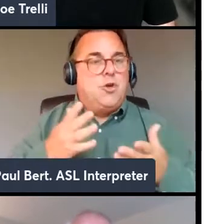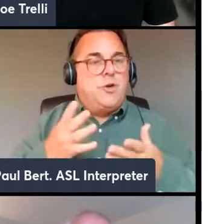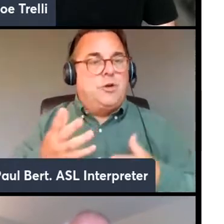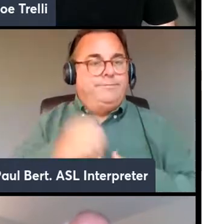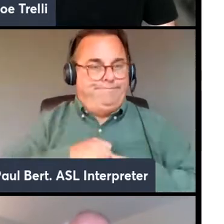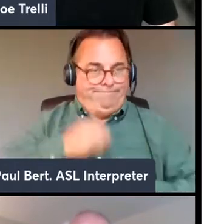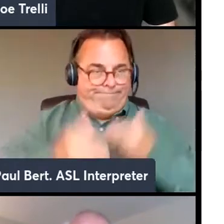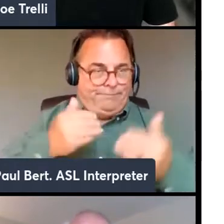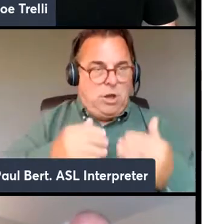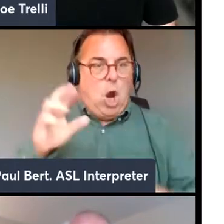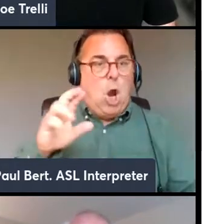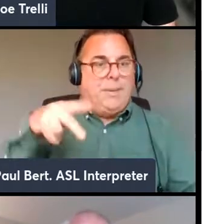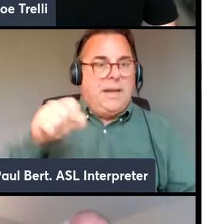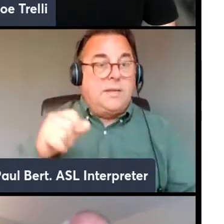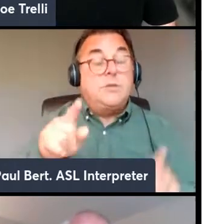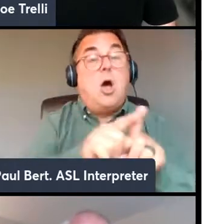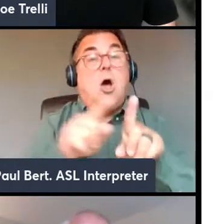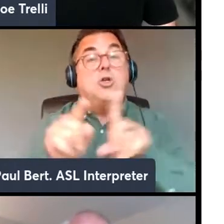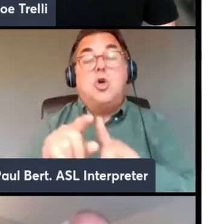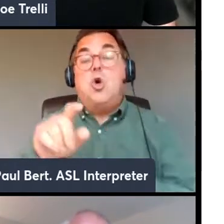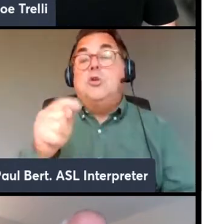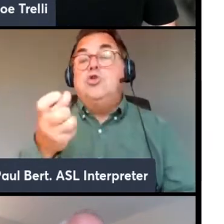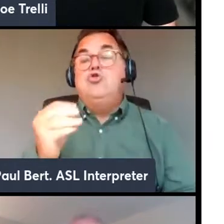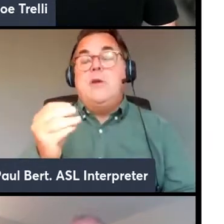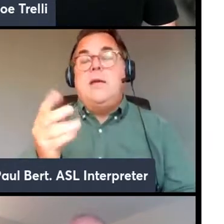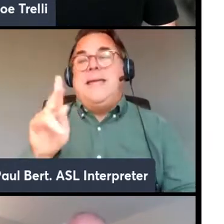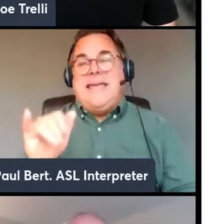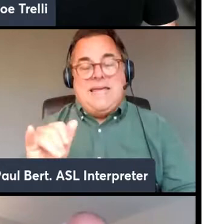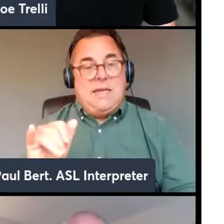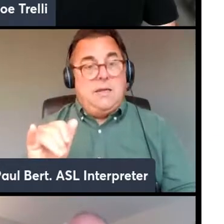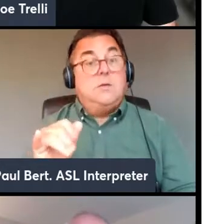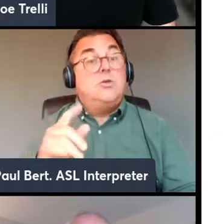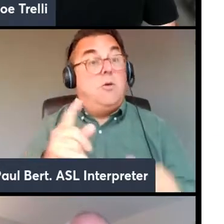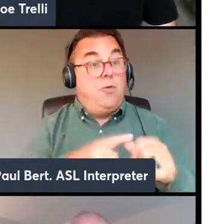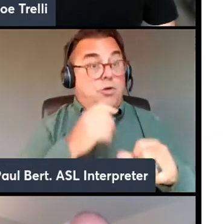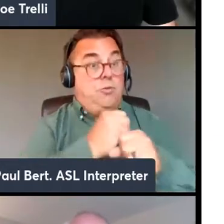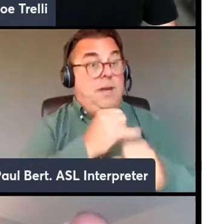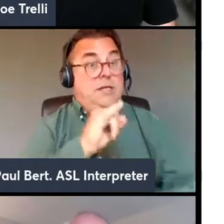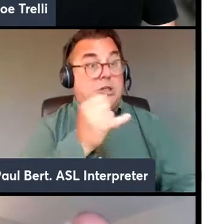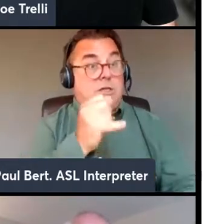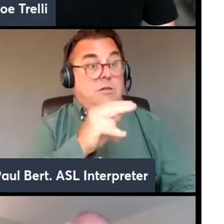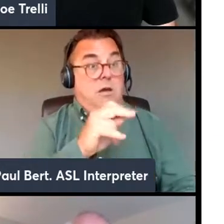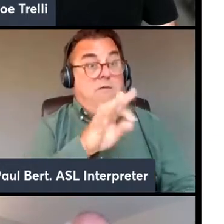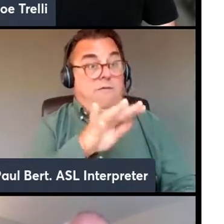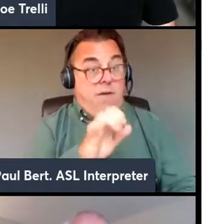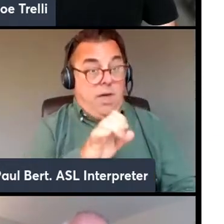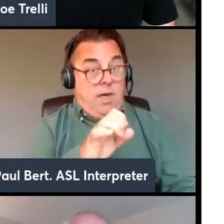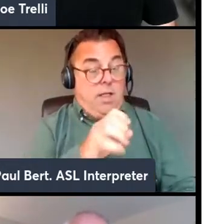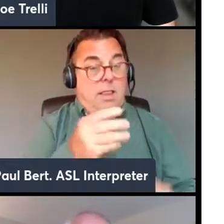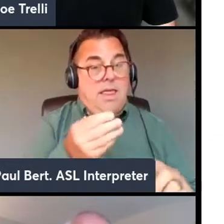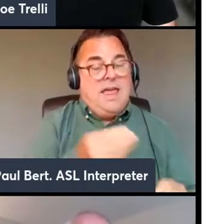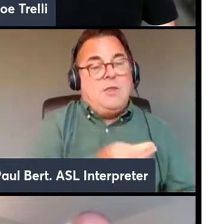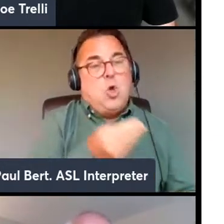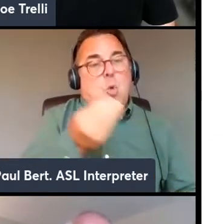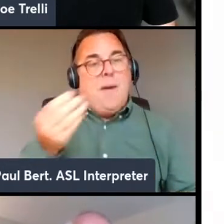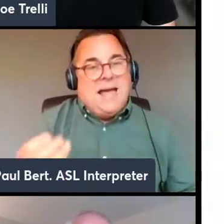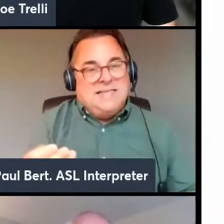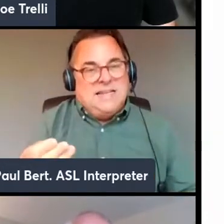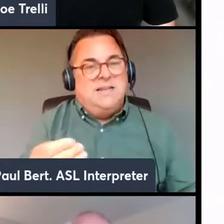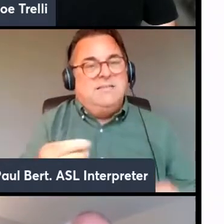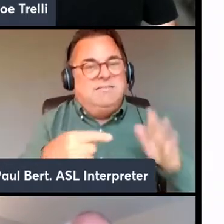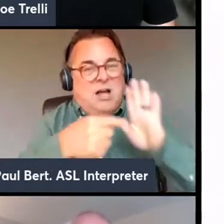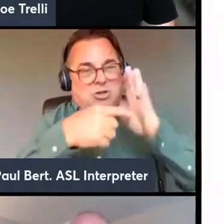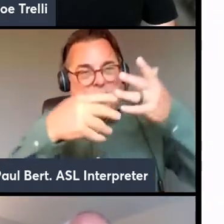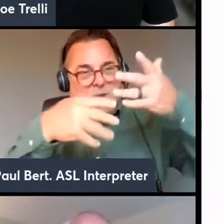server, and your stream key. So you build the JSON file, and then you're going to pass it in. We'll get down to the bottom